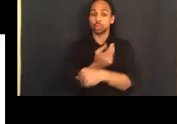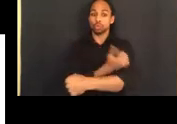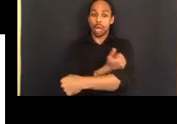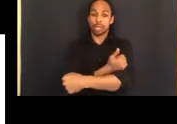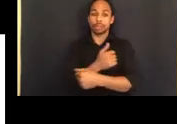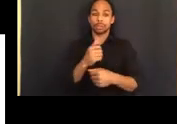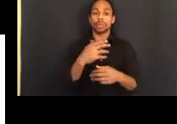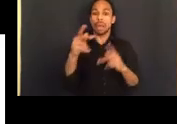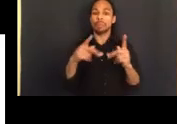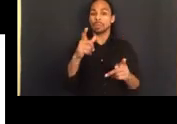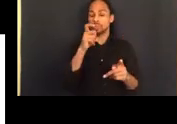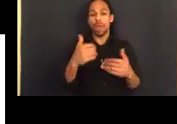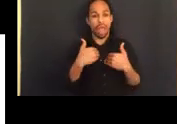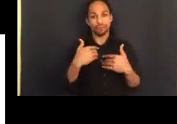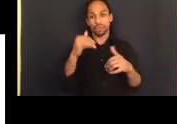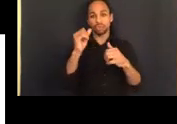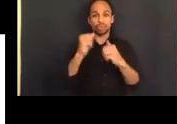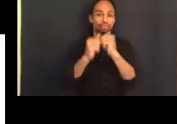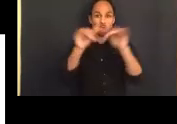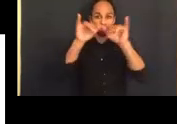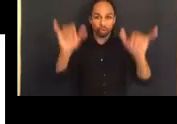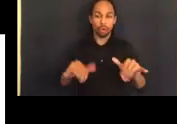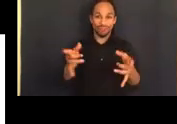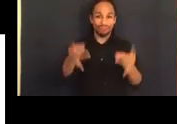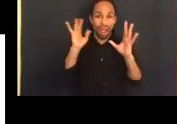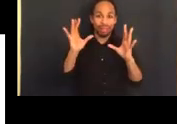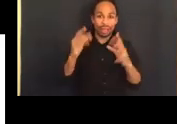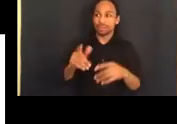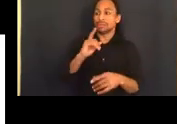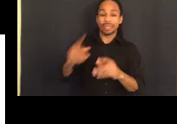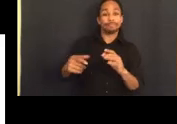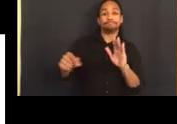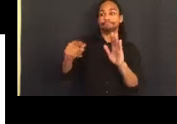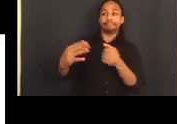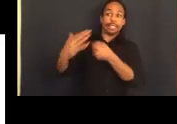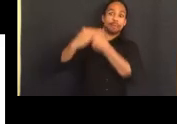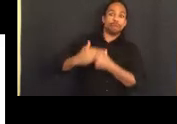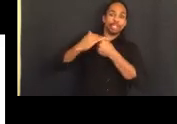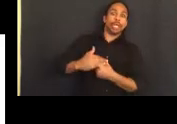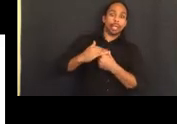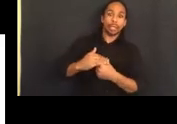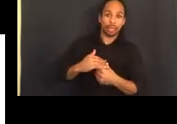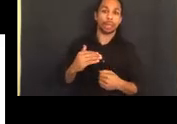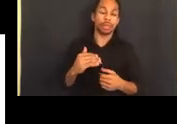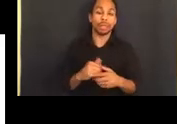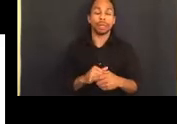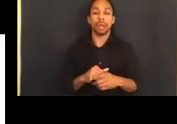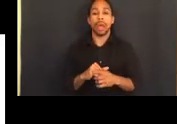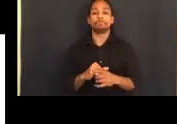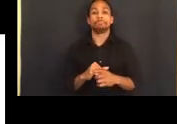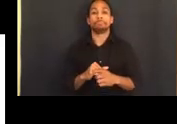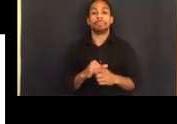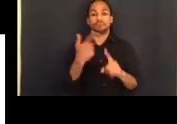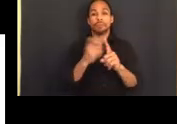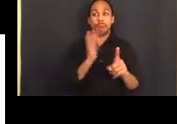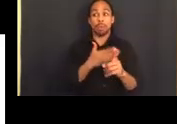online prescribing for anyone who needs medication for opioid use disorder. We've been having office hours and webinars for people engaged